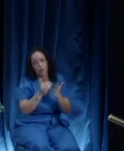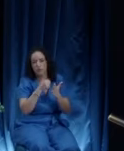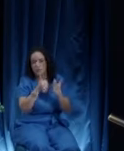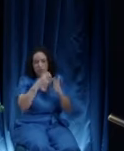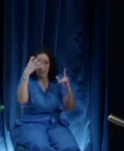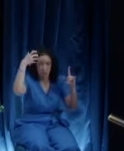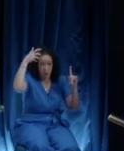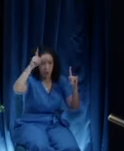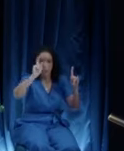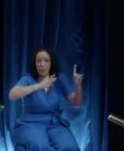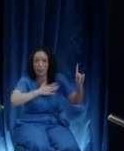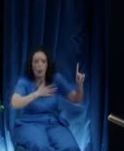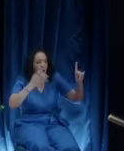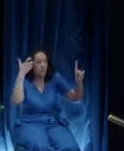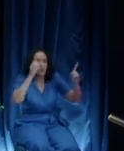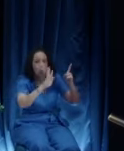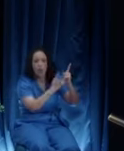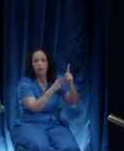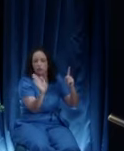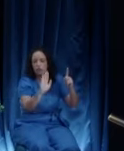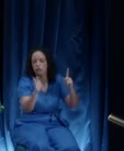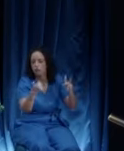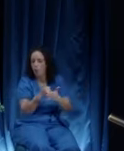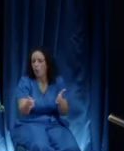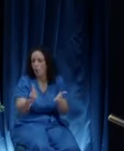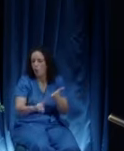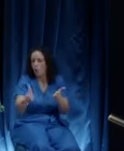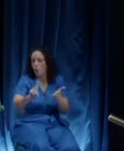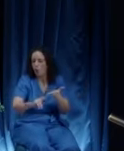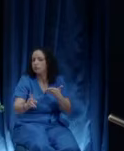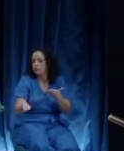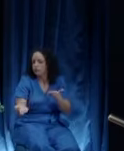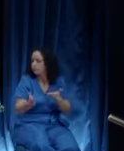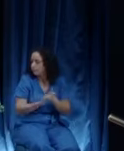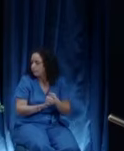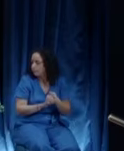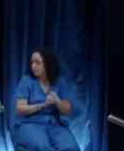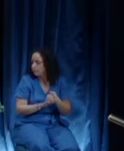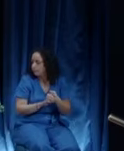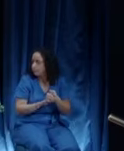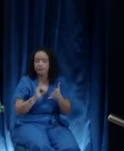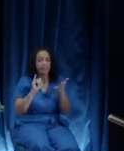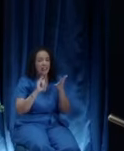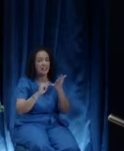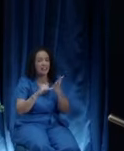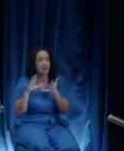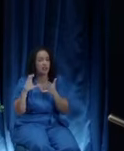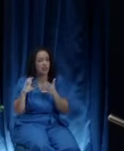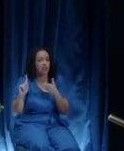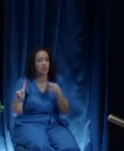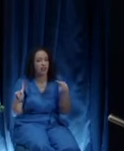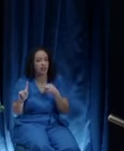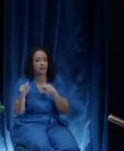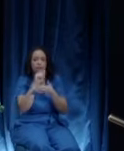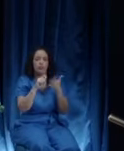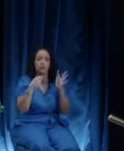or even the royal lovers. They're the sort of people, just the sort of more ordinary. I mean, Sarah Churchill, for example. I mean, I wrote the Kit